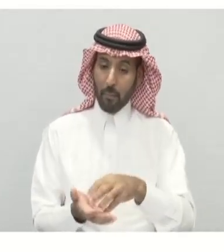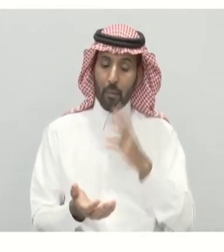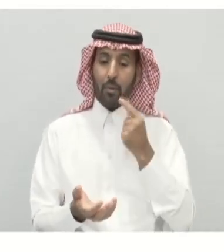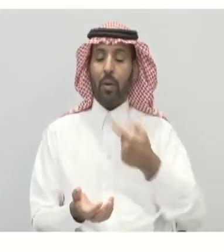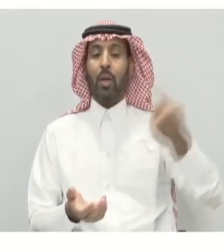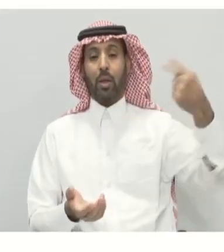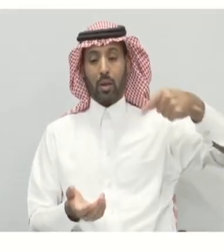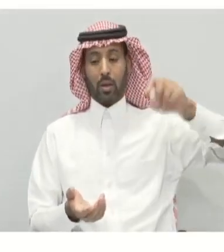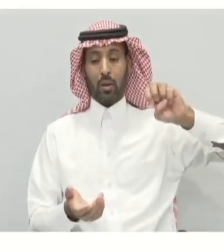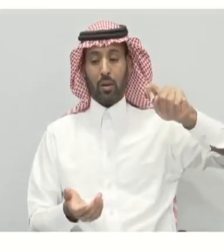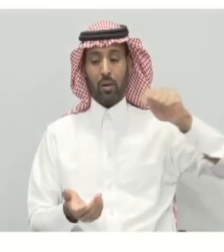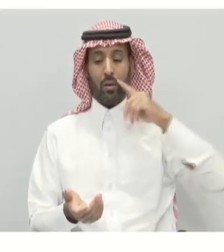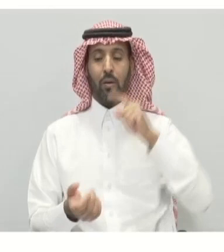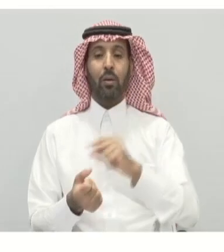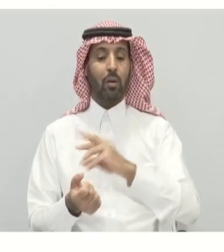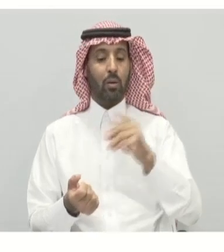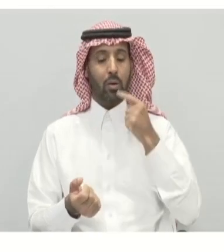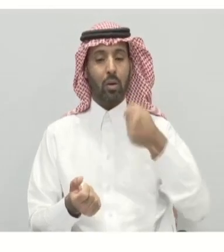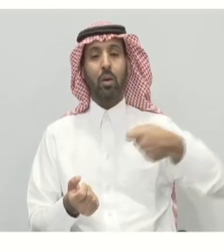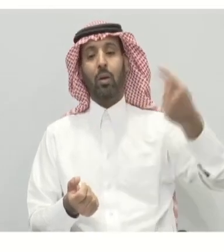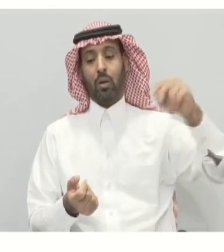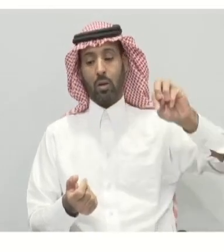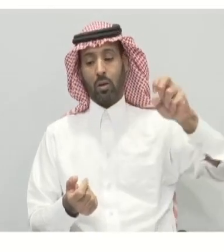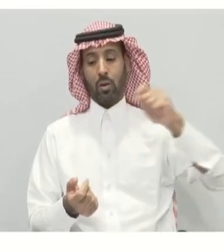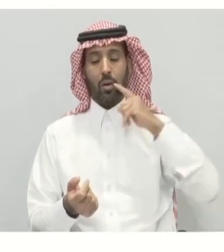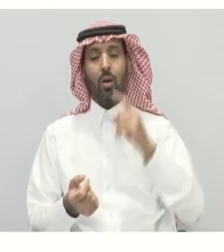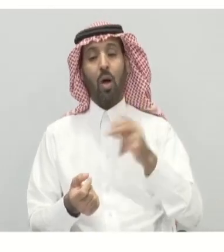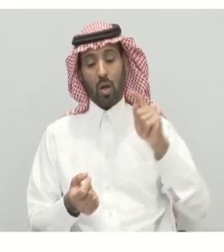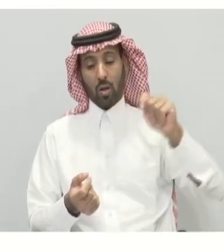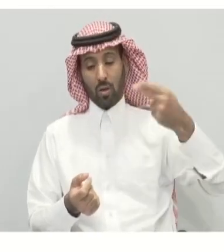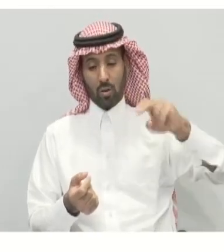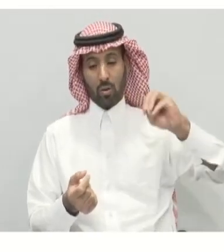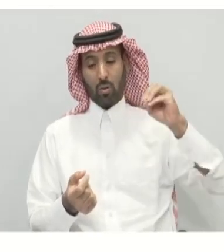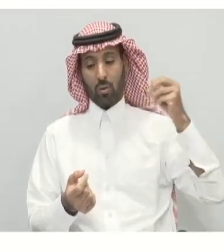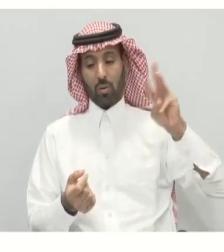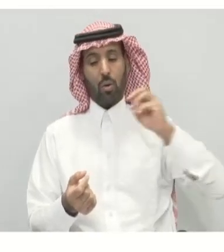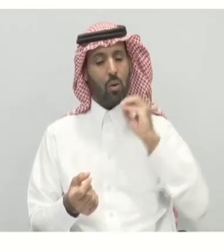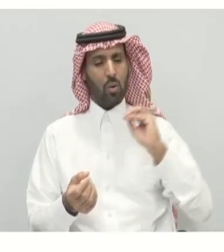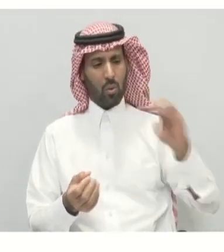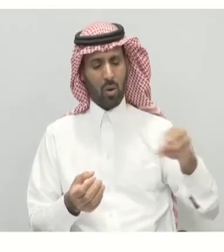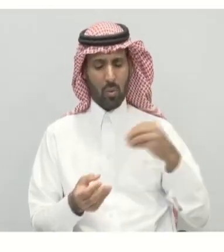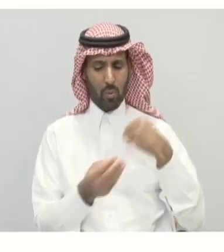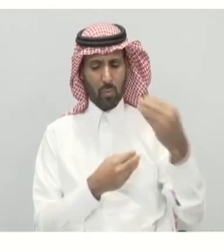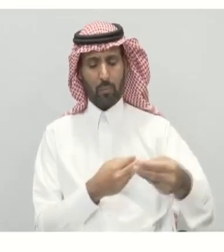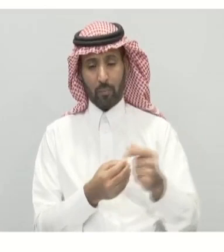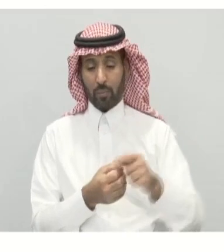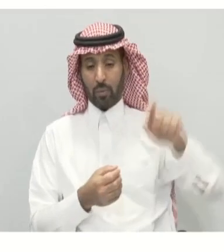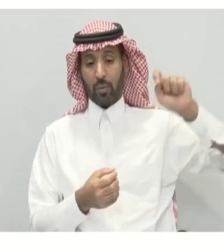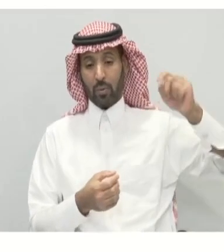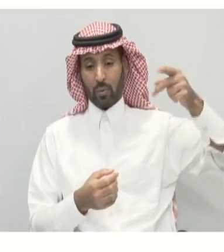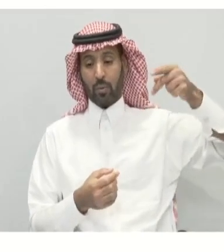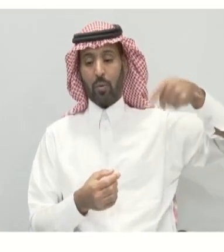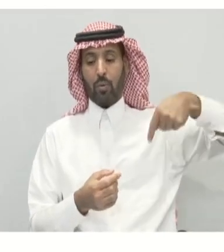get along with, and we're having also throw away. The also put is put up